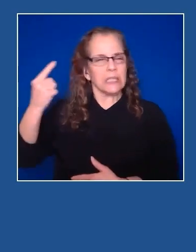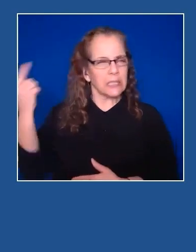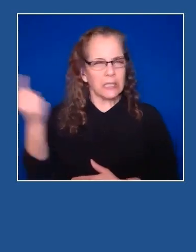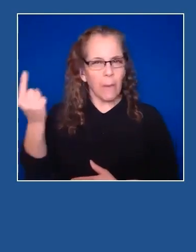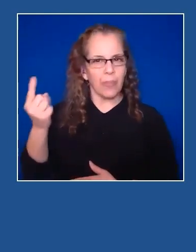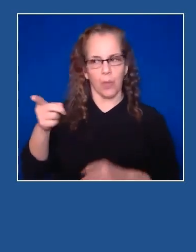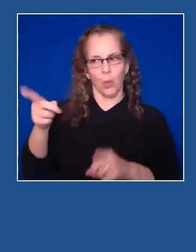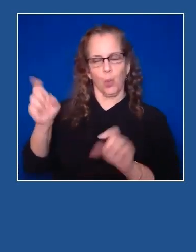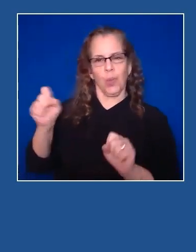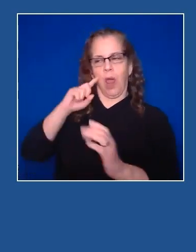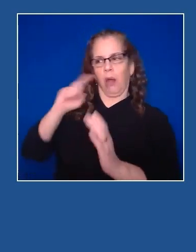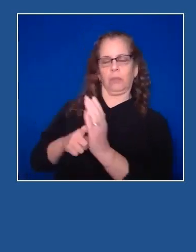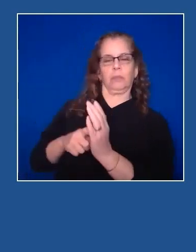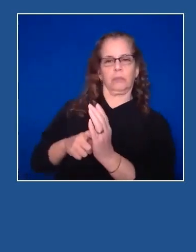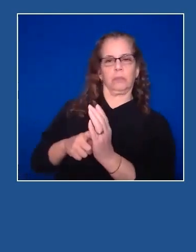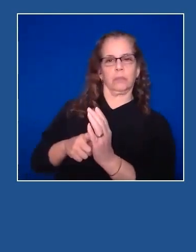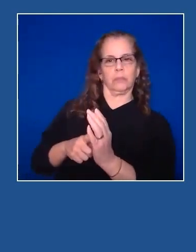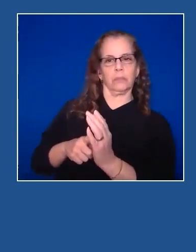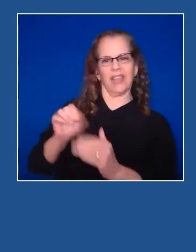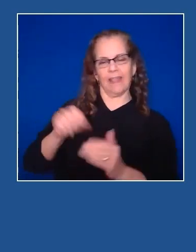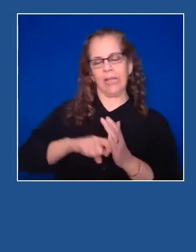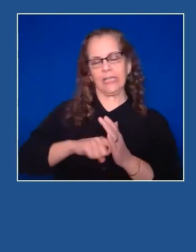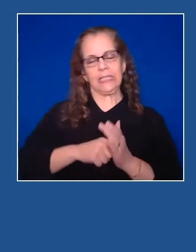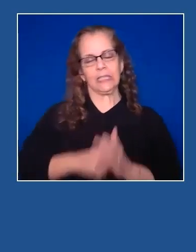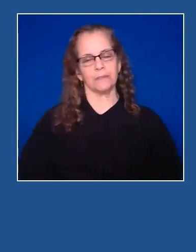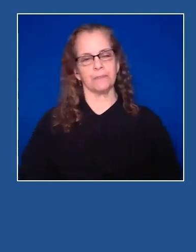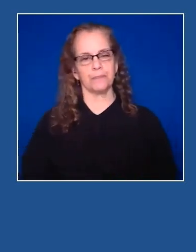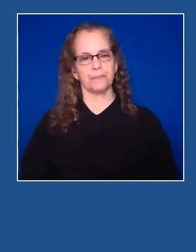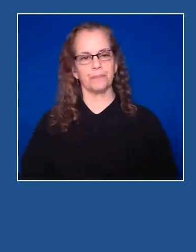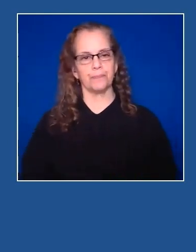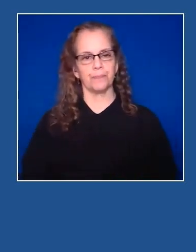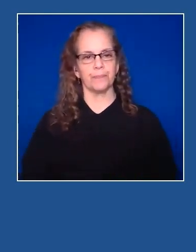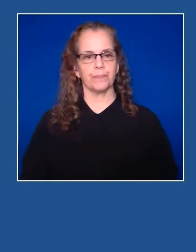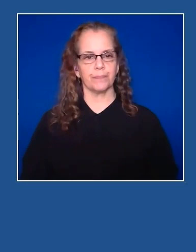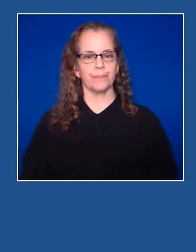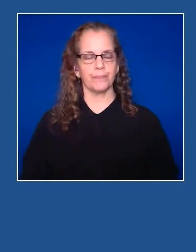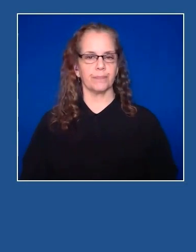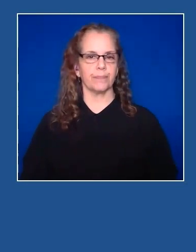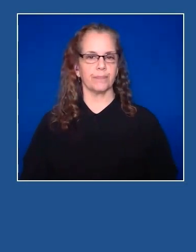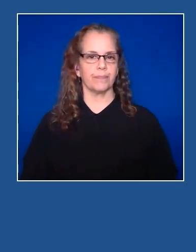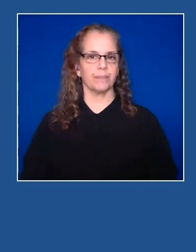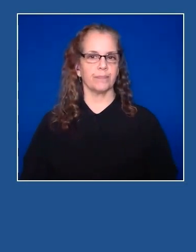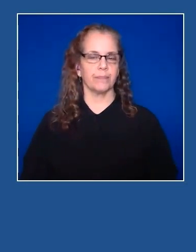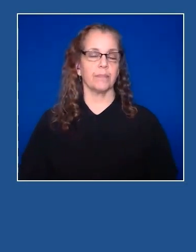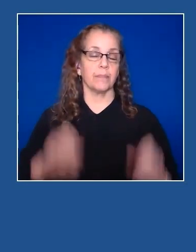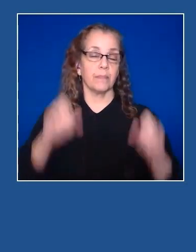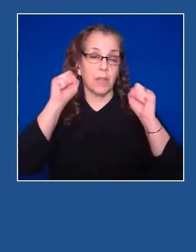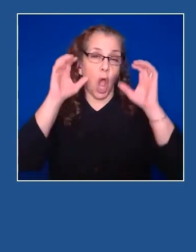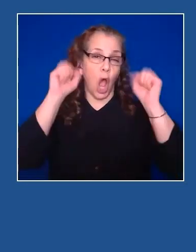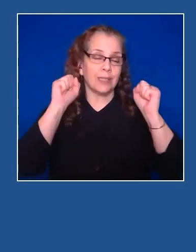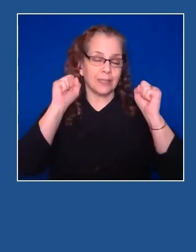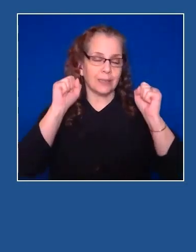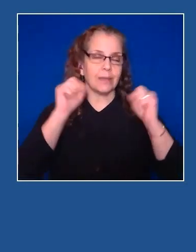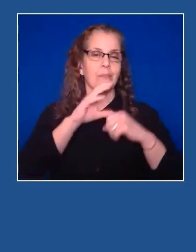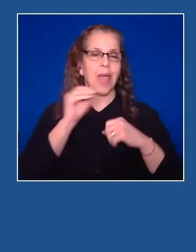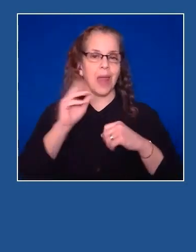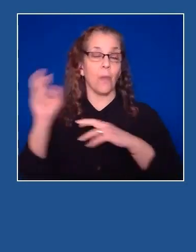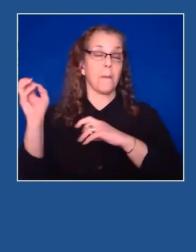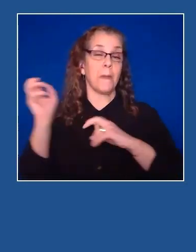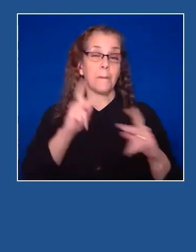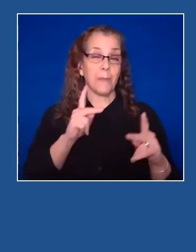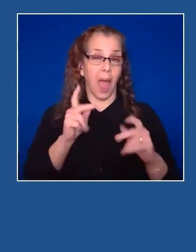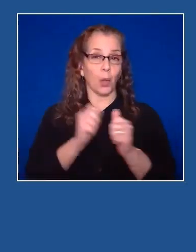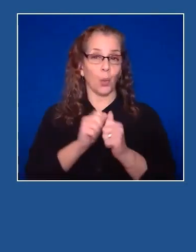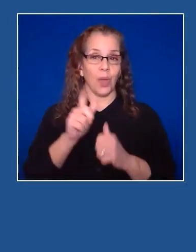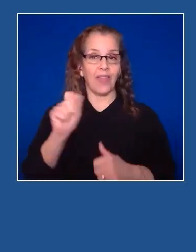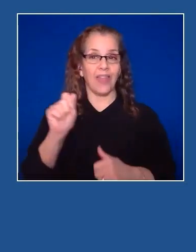valid to validate is the key part. Awesome. Fantastic. And of course, we are going to come back to Alan at the end of